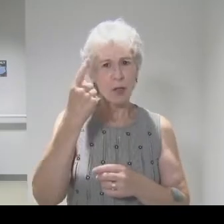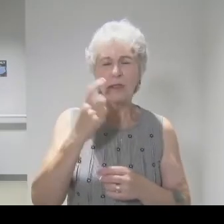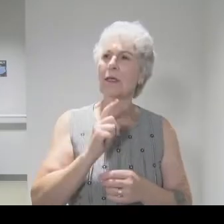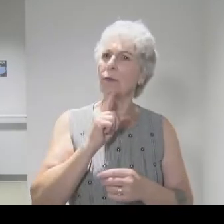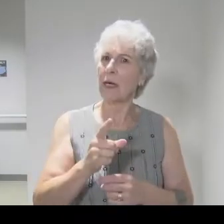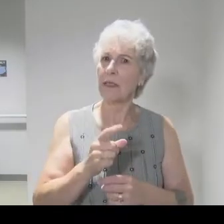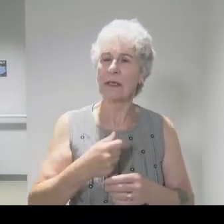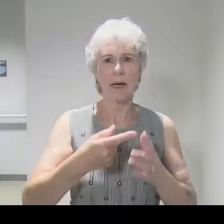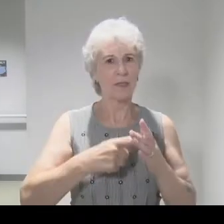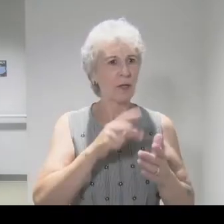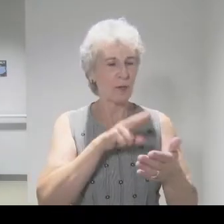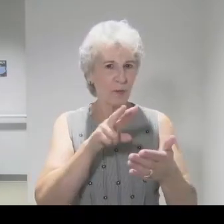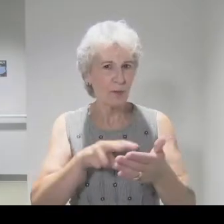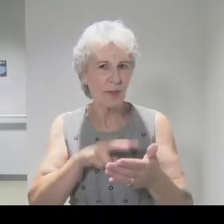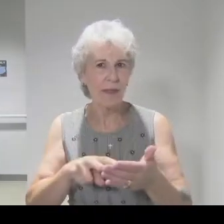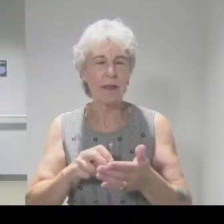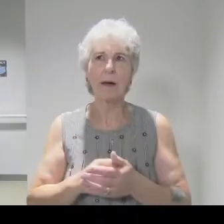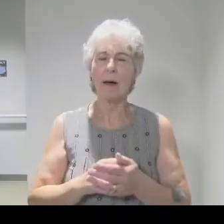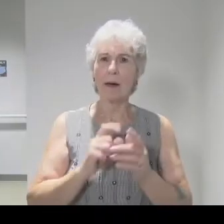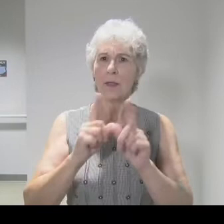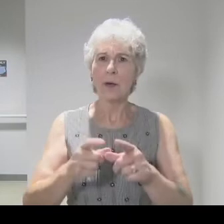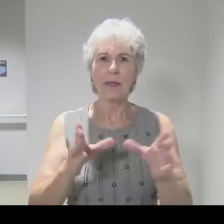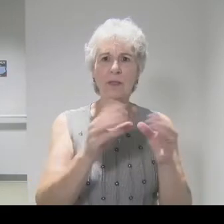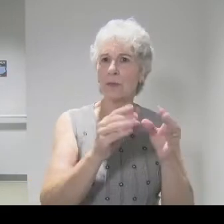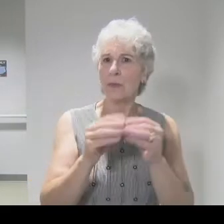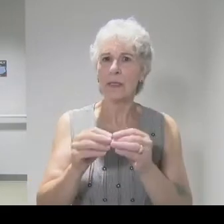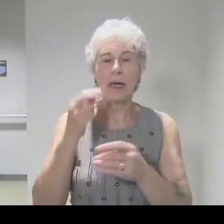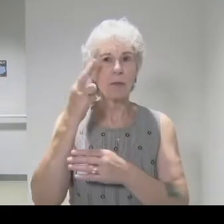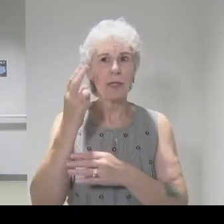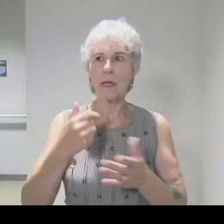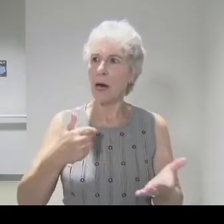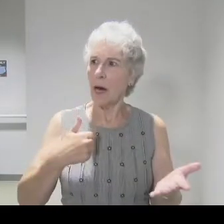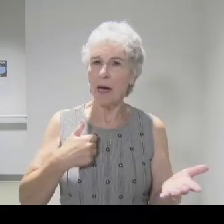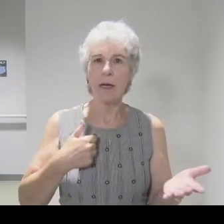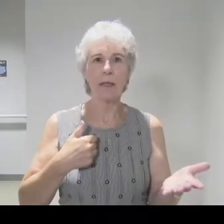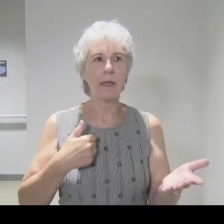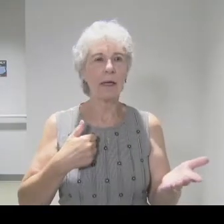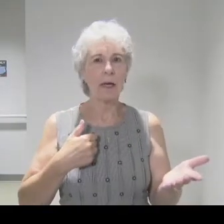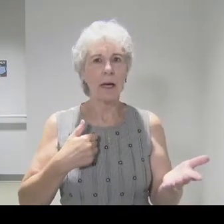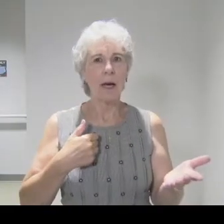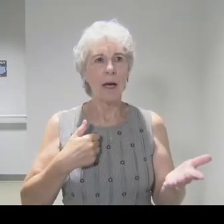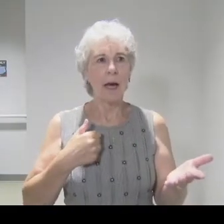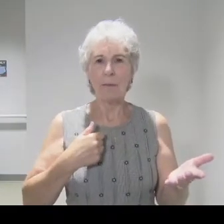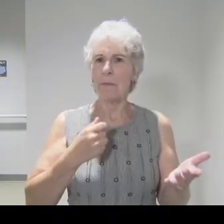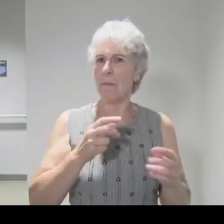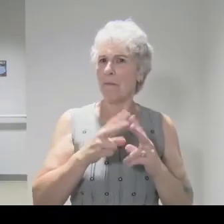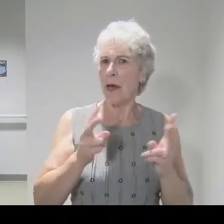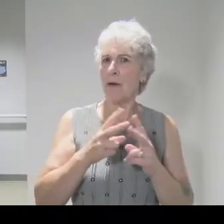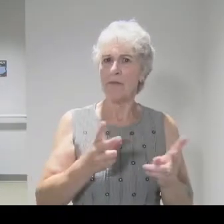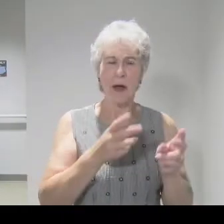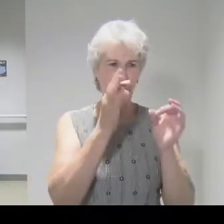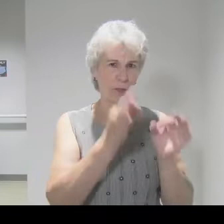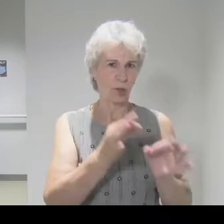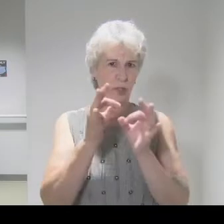I started reading, I started attending conferences, and I realized that I had been very judgmental of those that were involved in